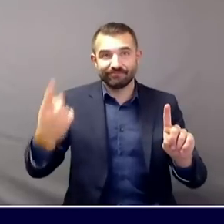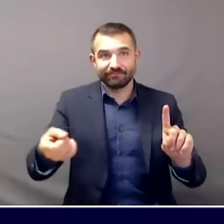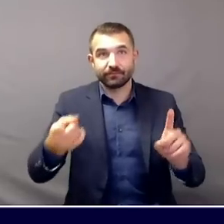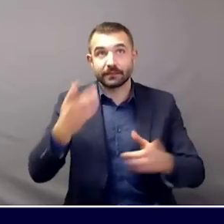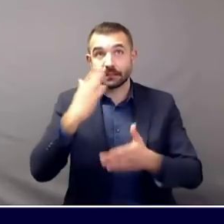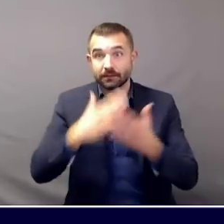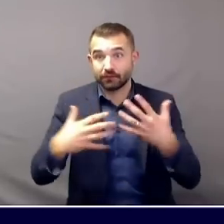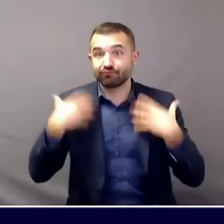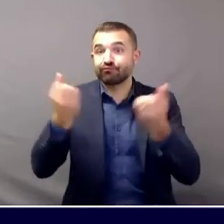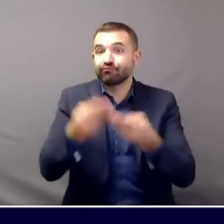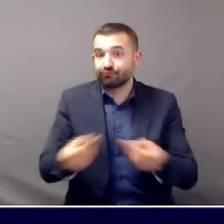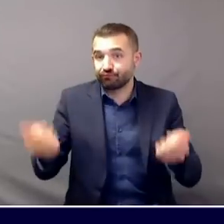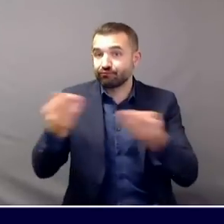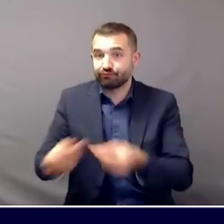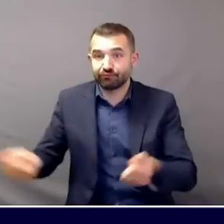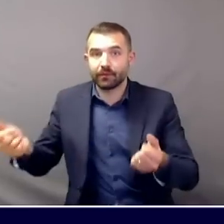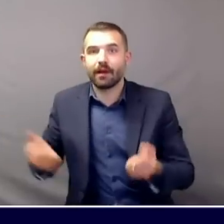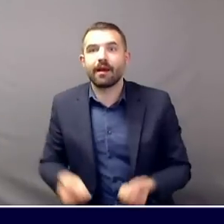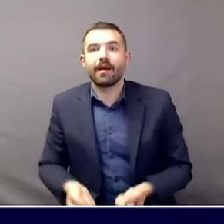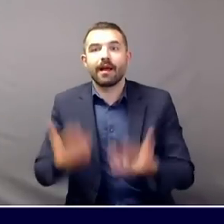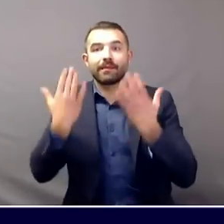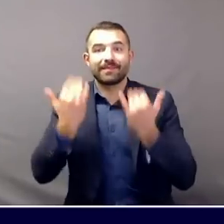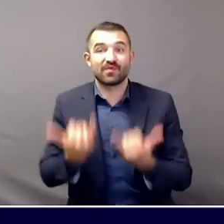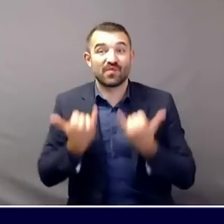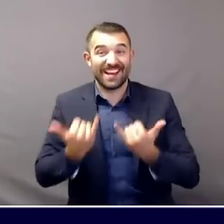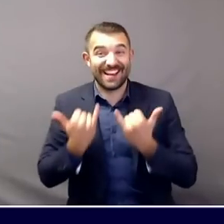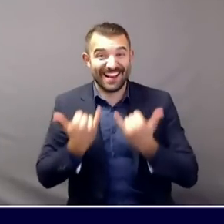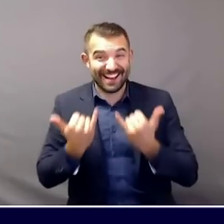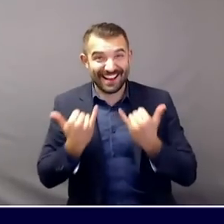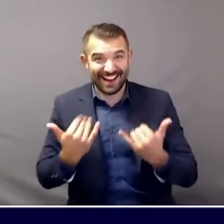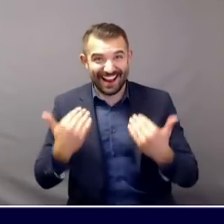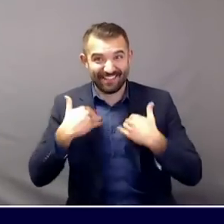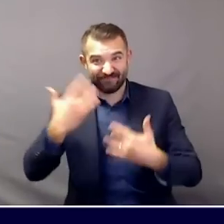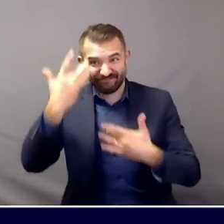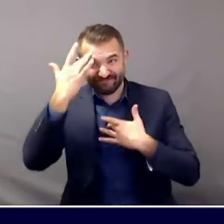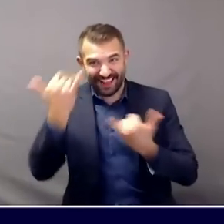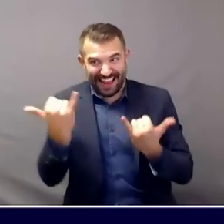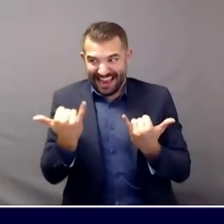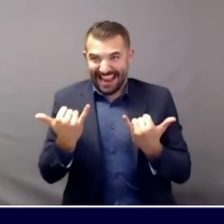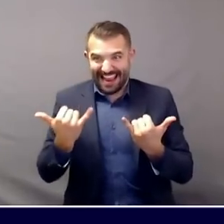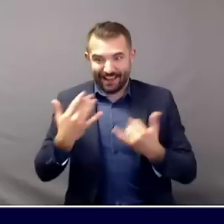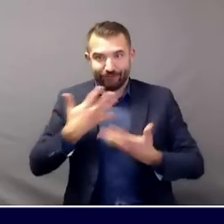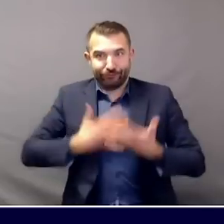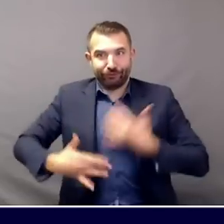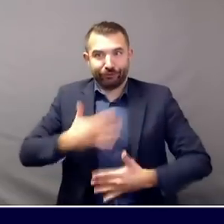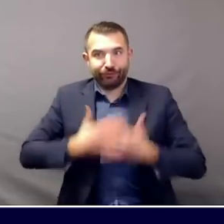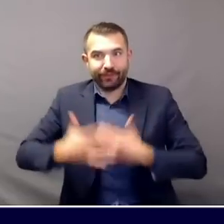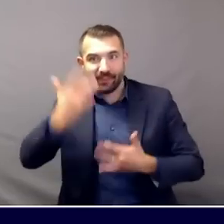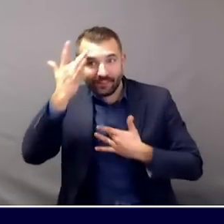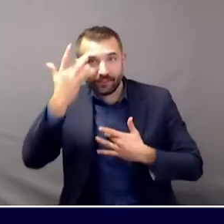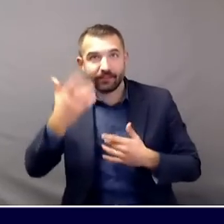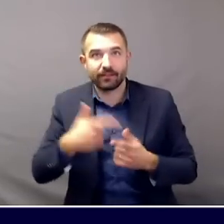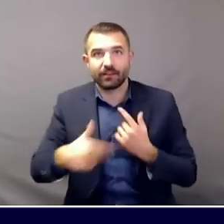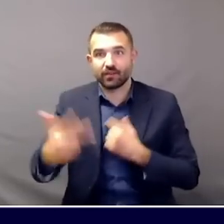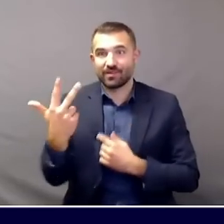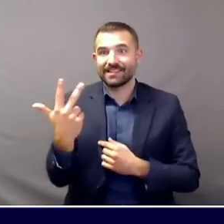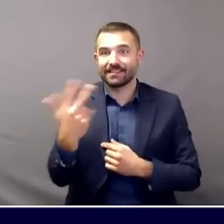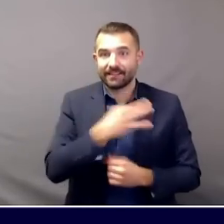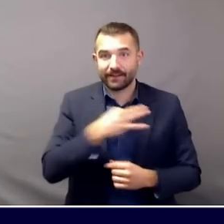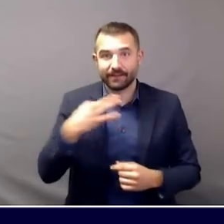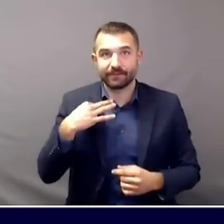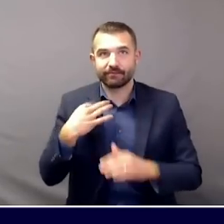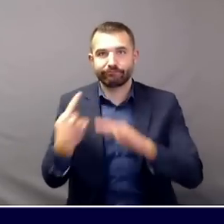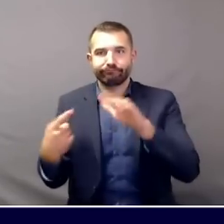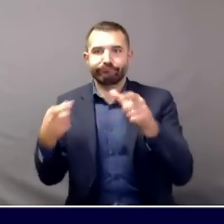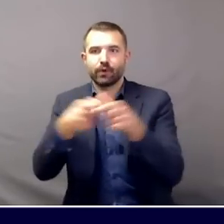number of active cases. As of right now, there are 3 staff members who remain in isolation because their case status is